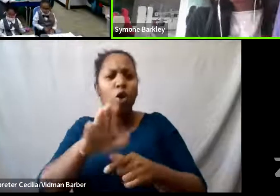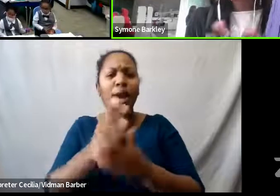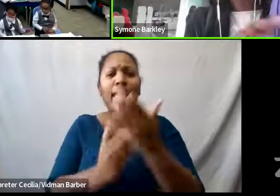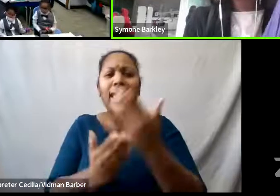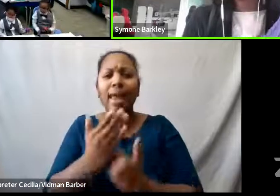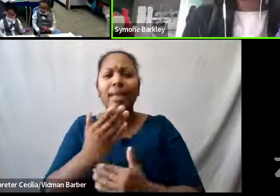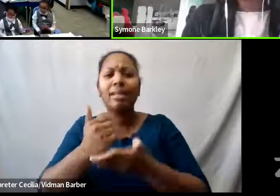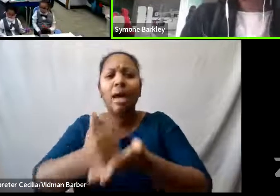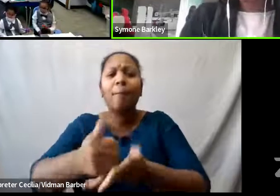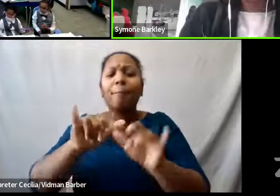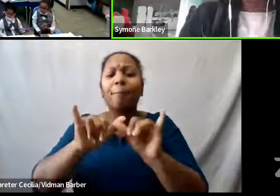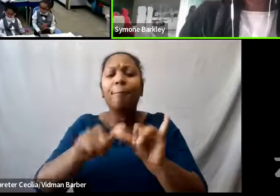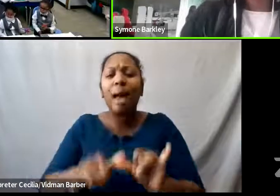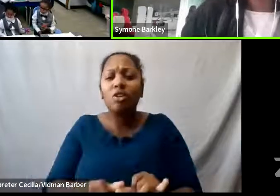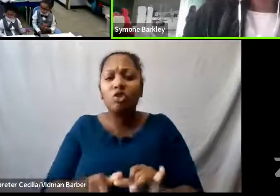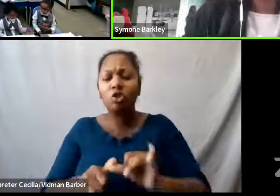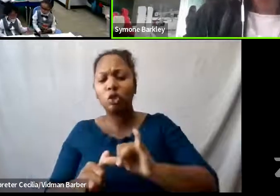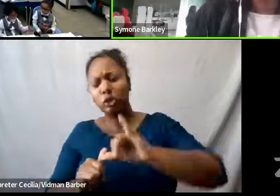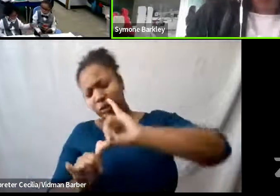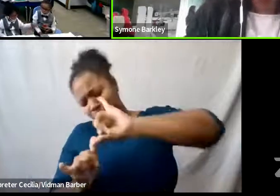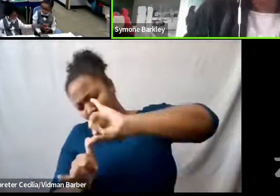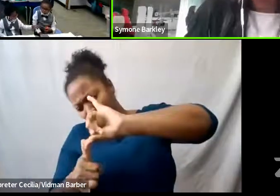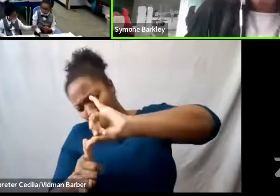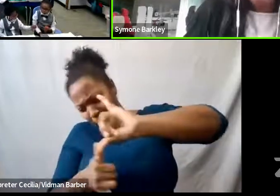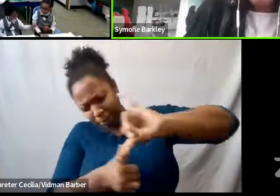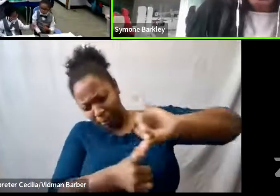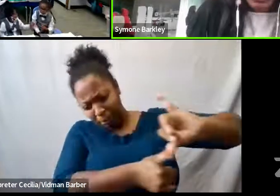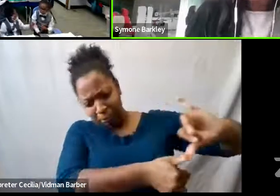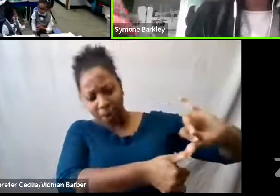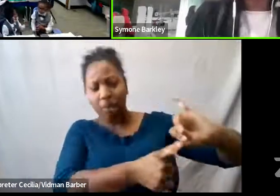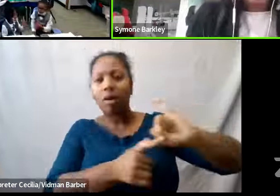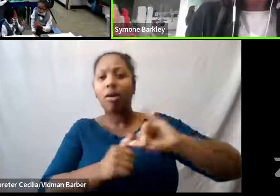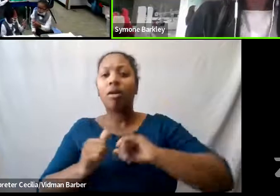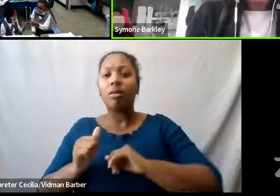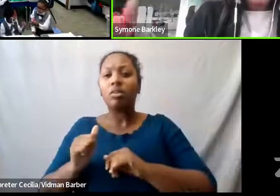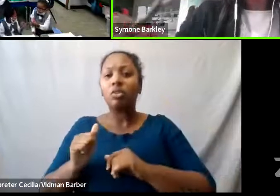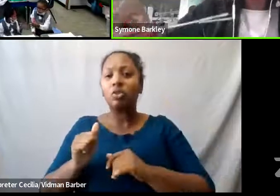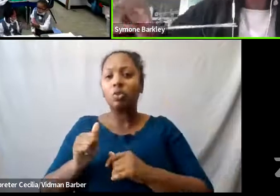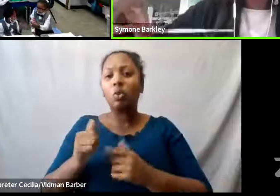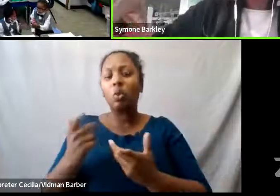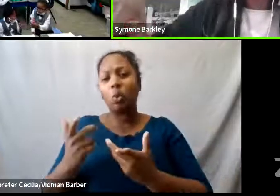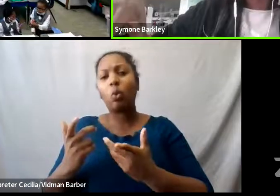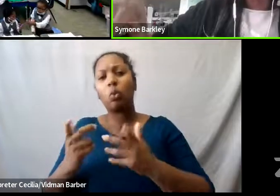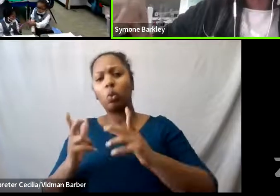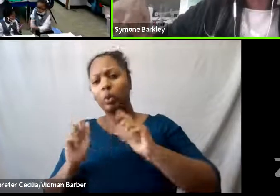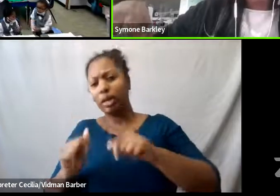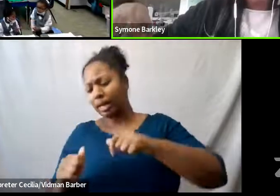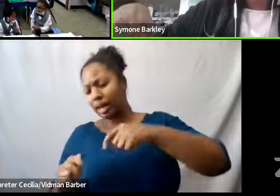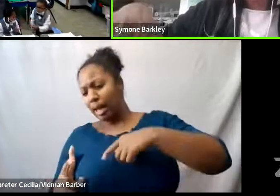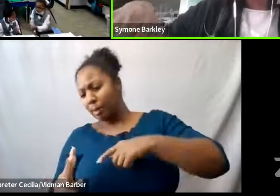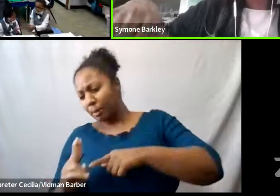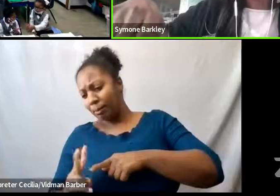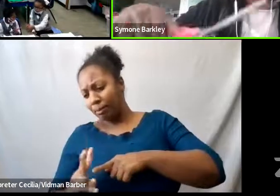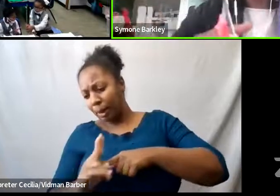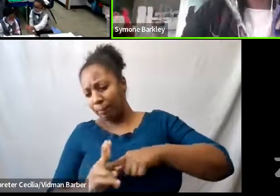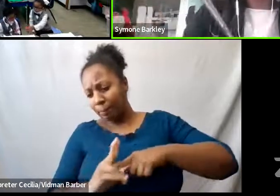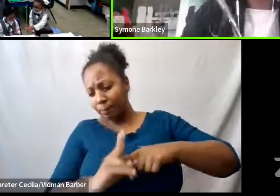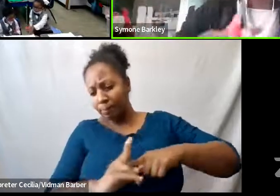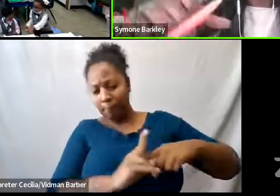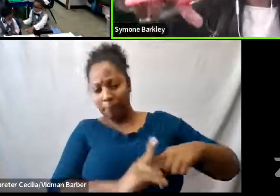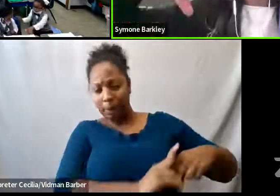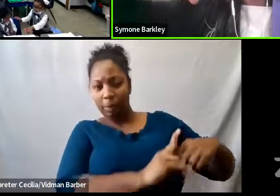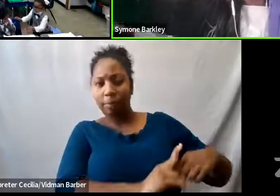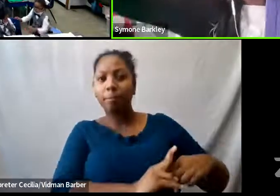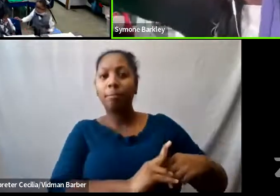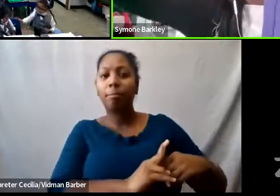across the bottom of your shirt. Okay, your shirts are a bit smaller than mine, so that's nice. They probably won't take as long as what mine will